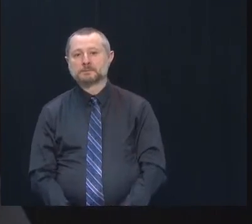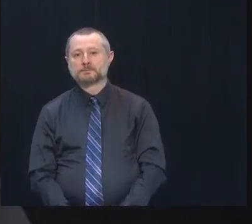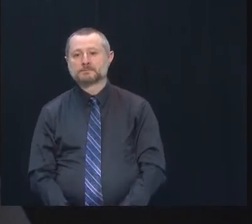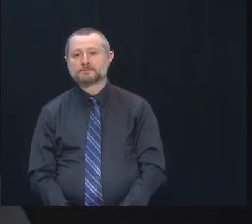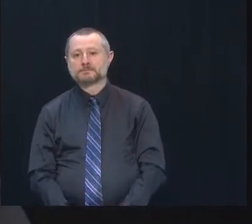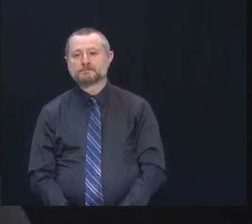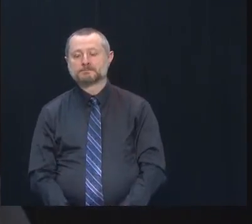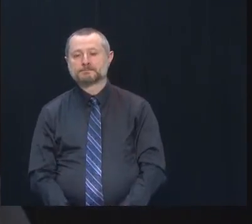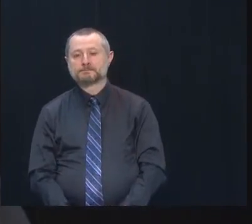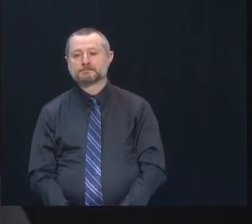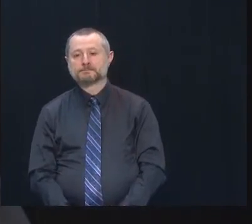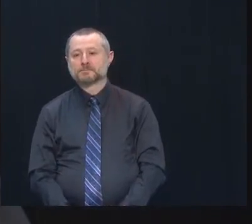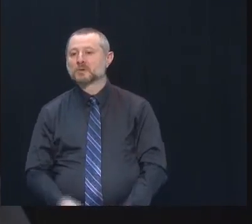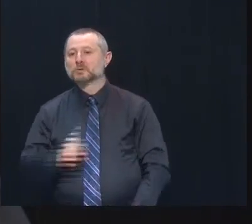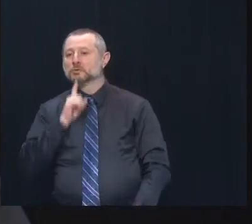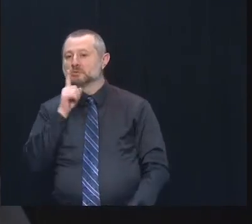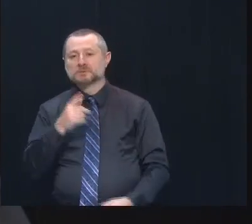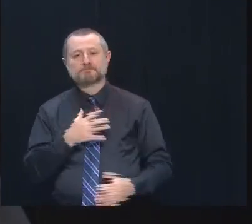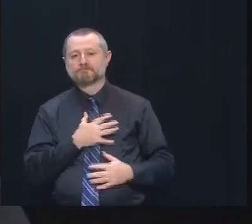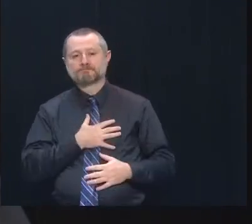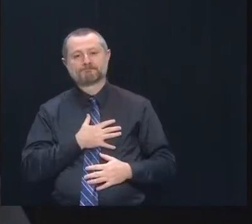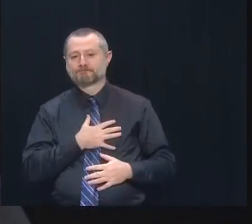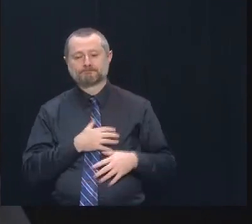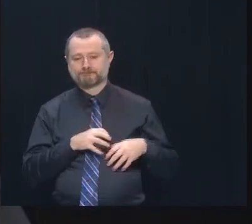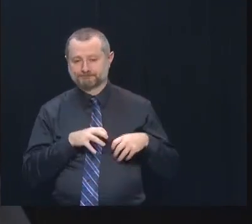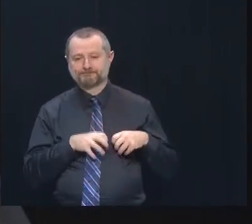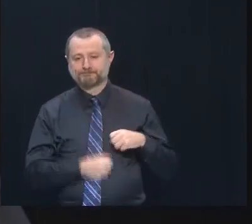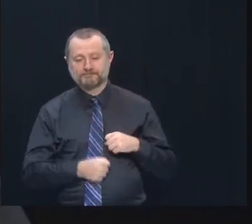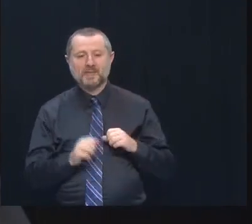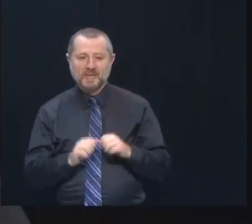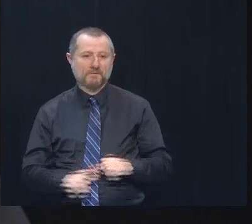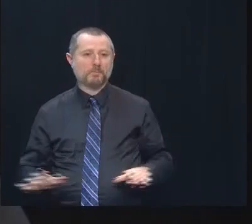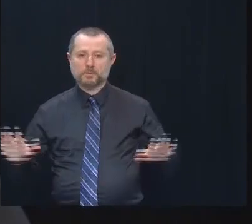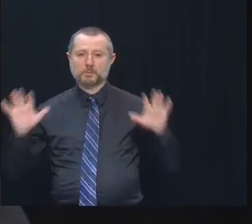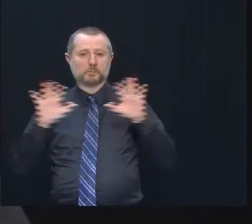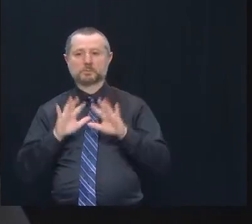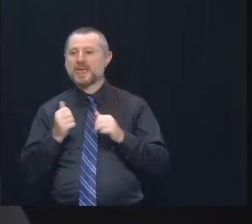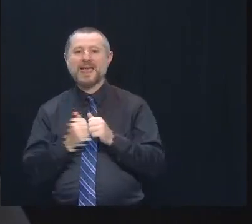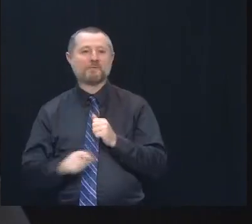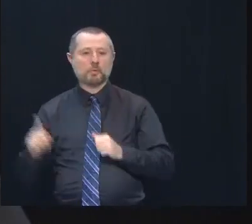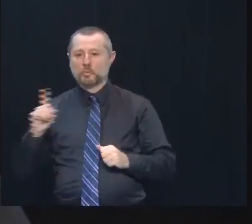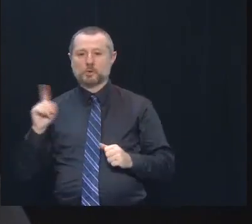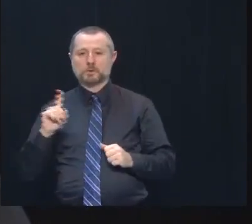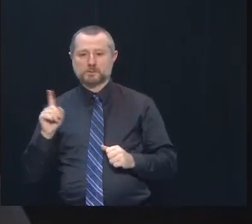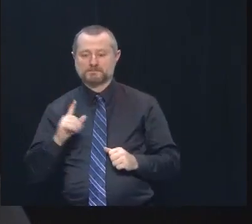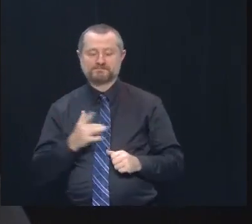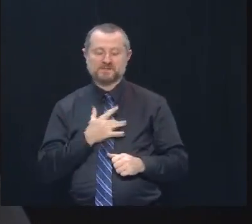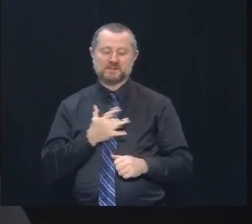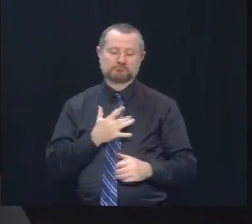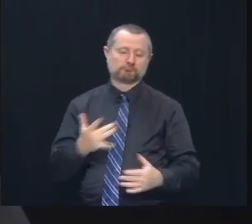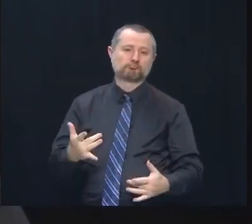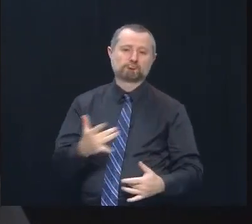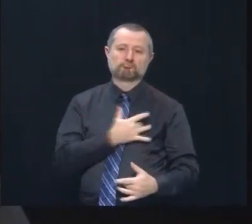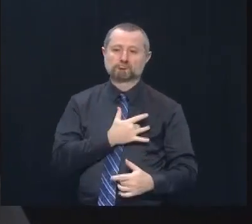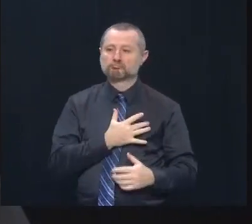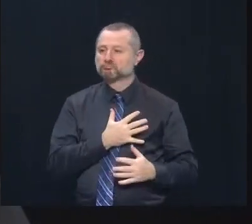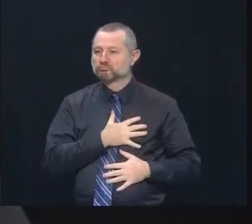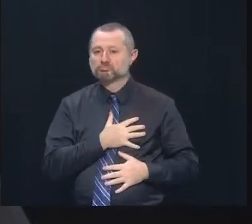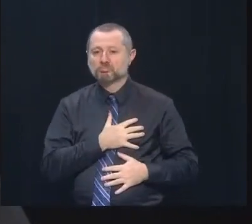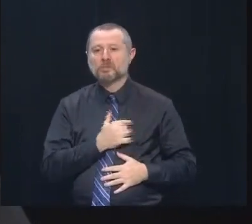this has been tragic everywhere. It has been tragic everywhere. But